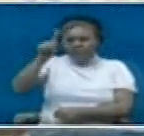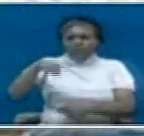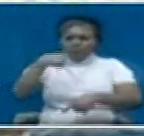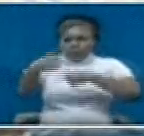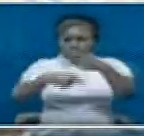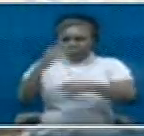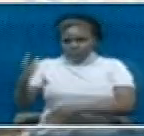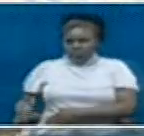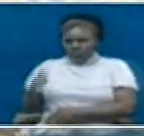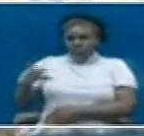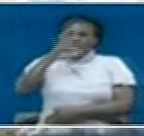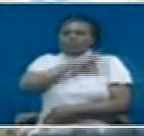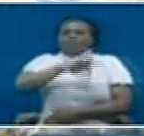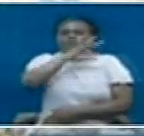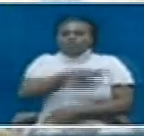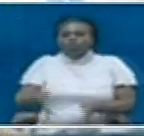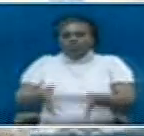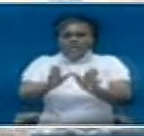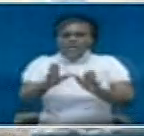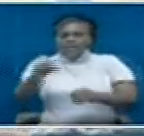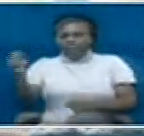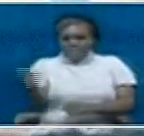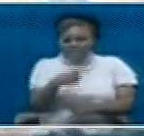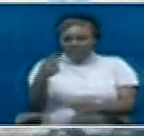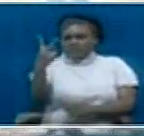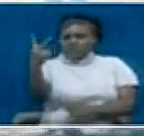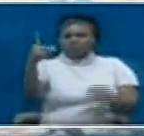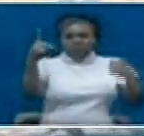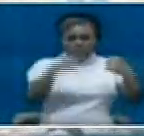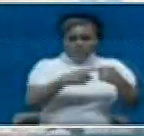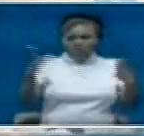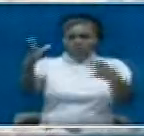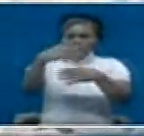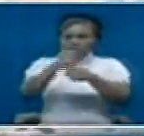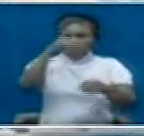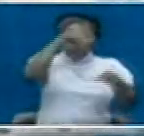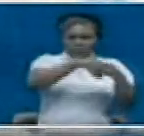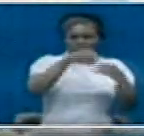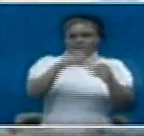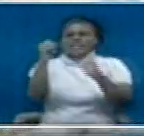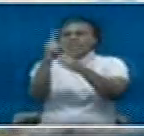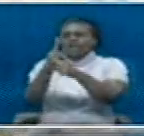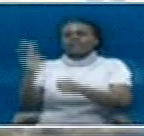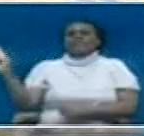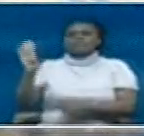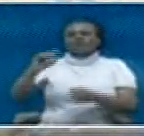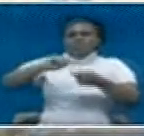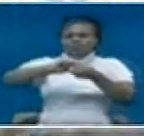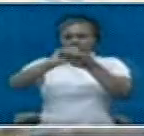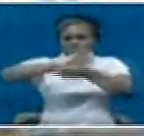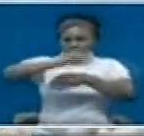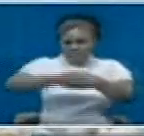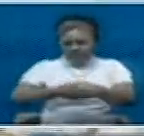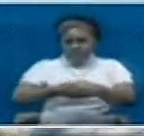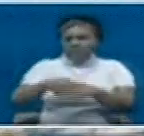RVR into a profitable path. Now, in the past 26 months, the company has invested 11 billion in rehabilitating the operation